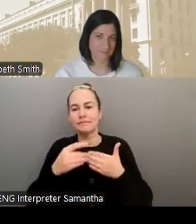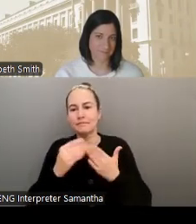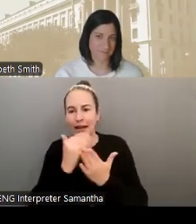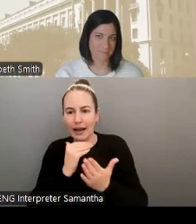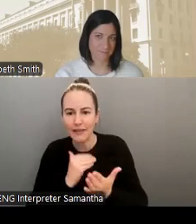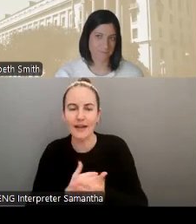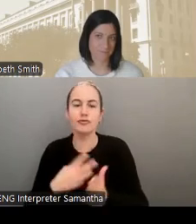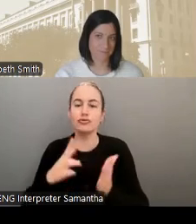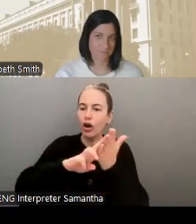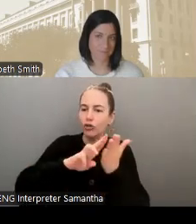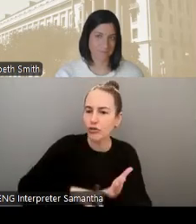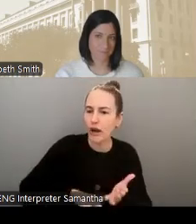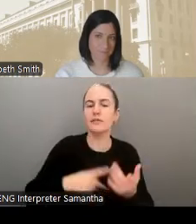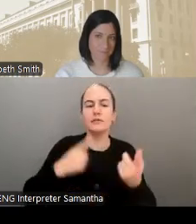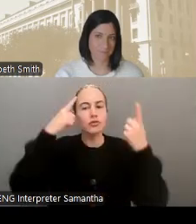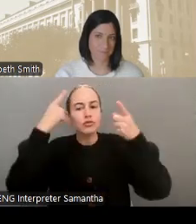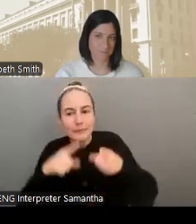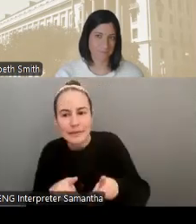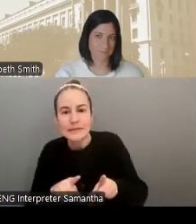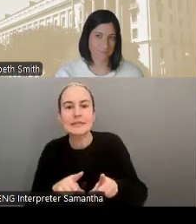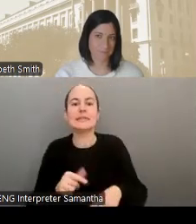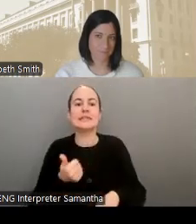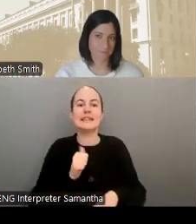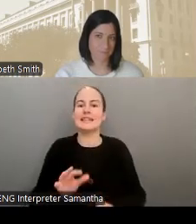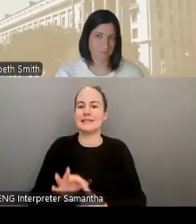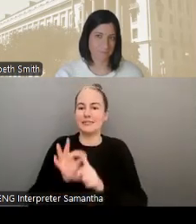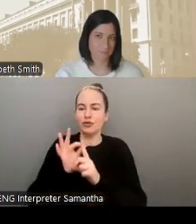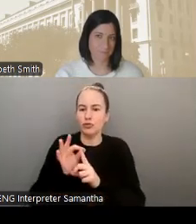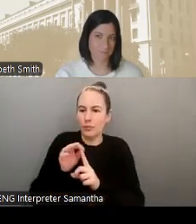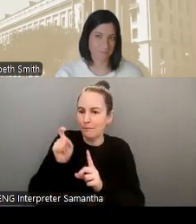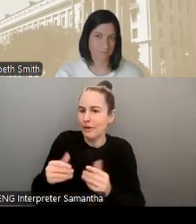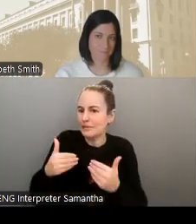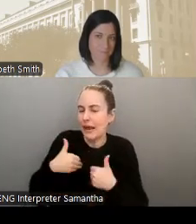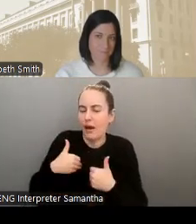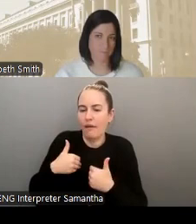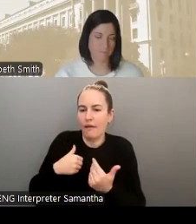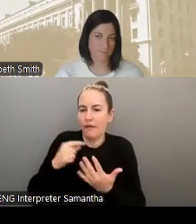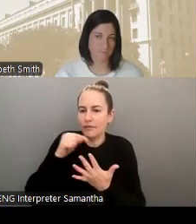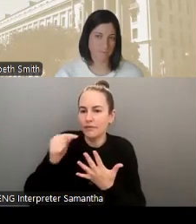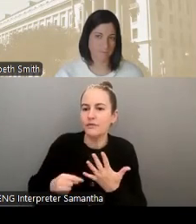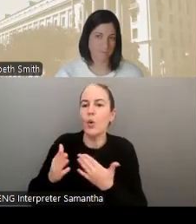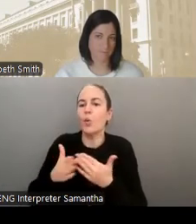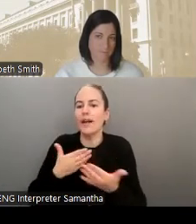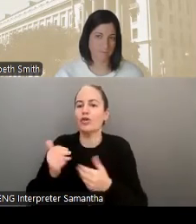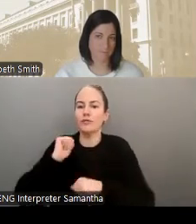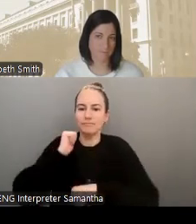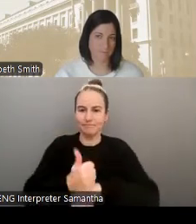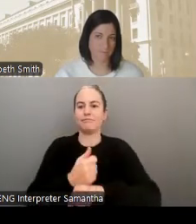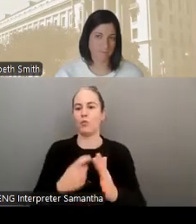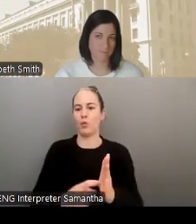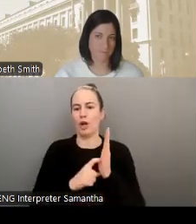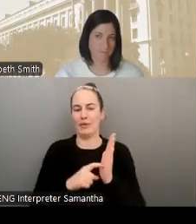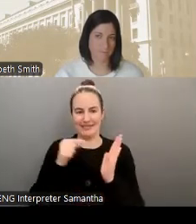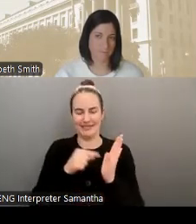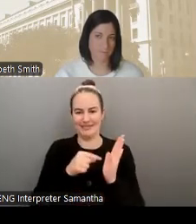agreements, special conditions, whatever it is that establishes what is required. So that would be the criteria. That